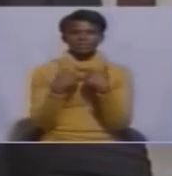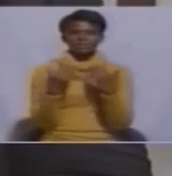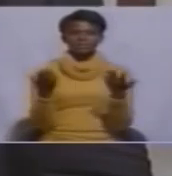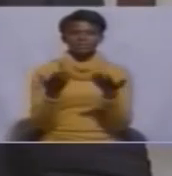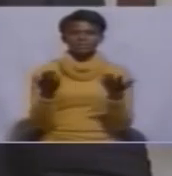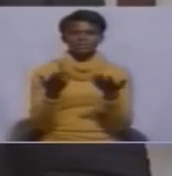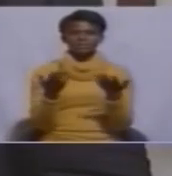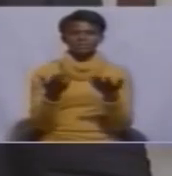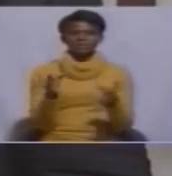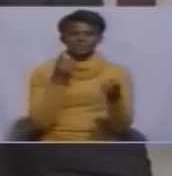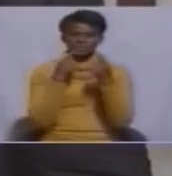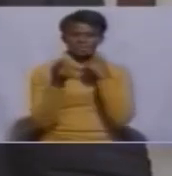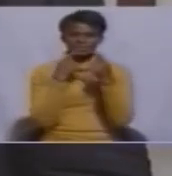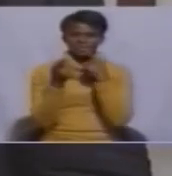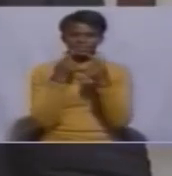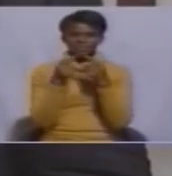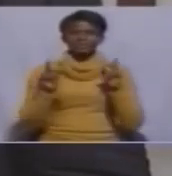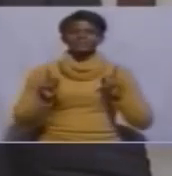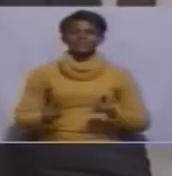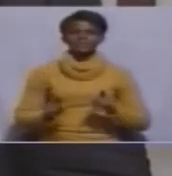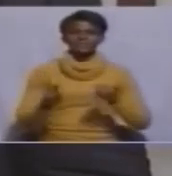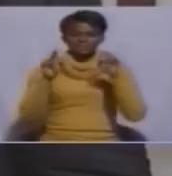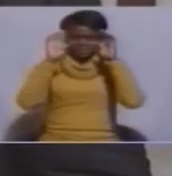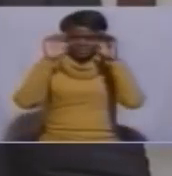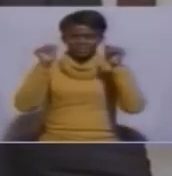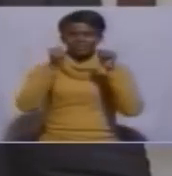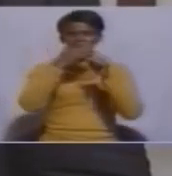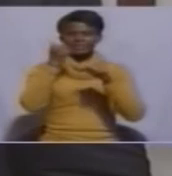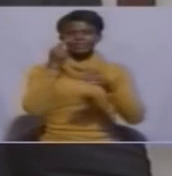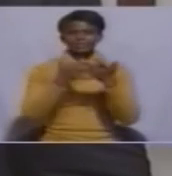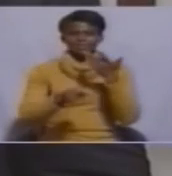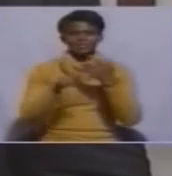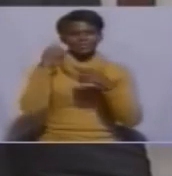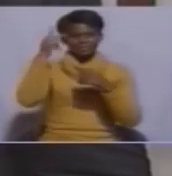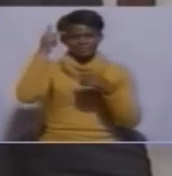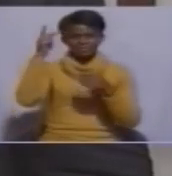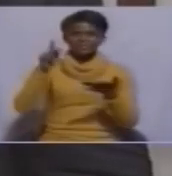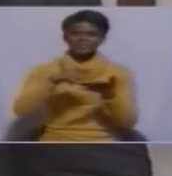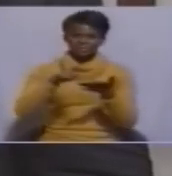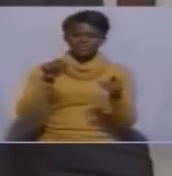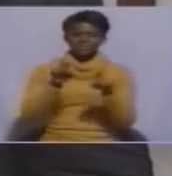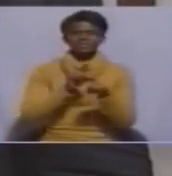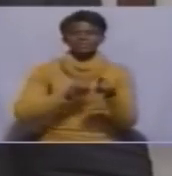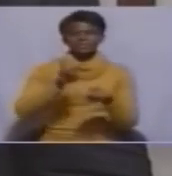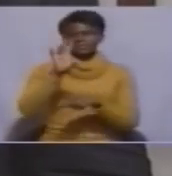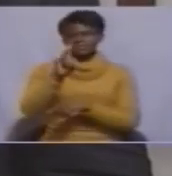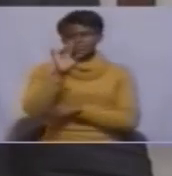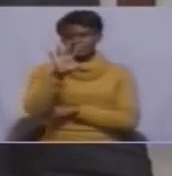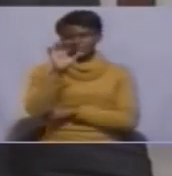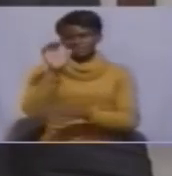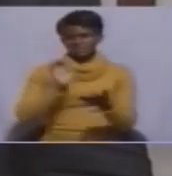We're talking about the party. For any person who wants to be president, they have to do so under a political party. And to talk about